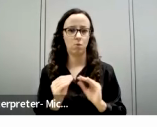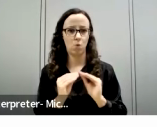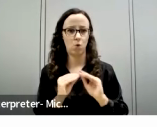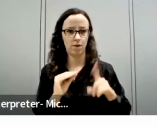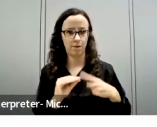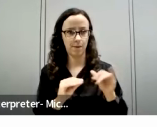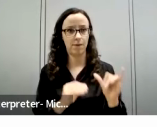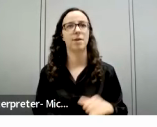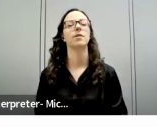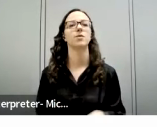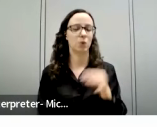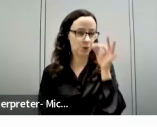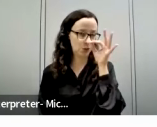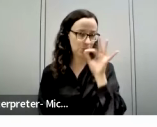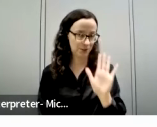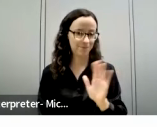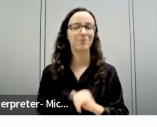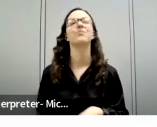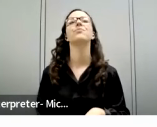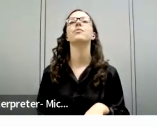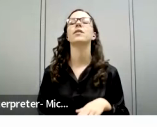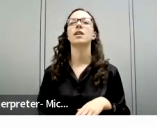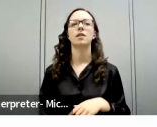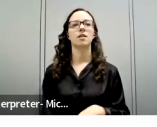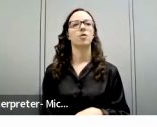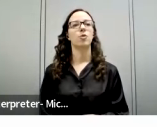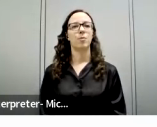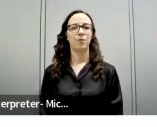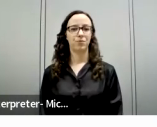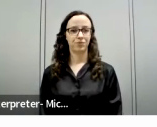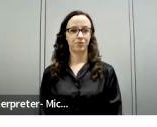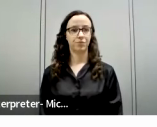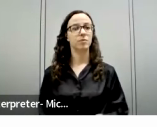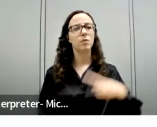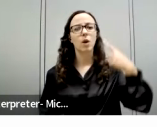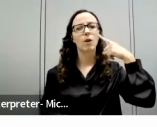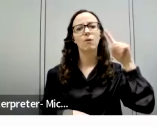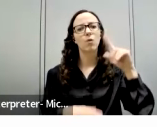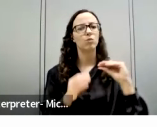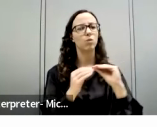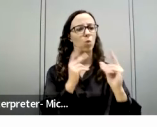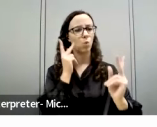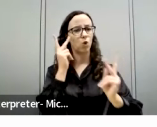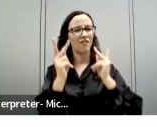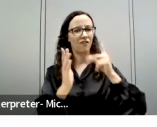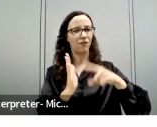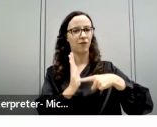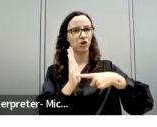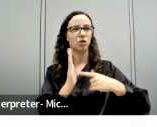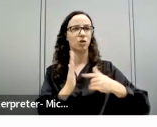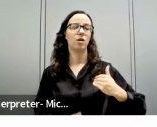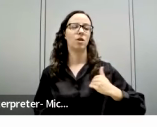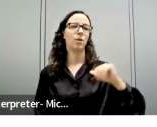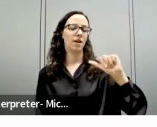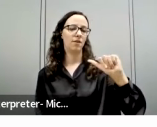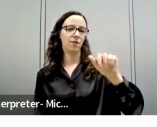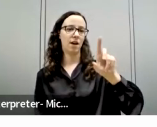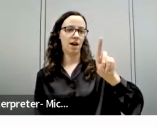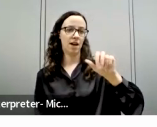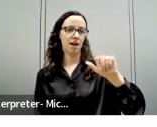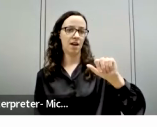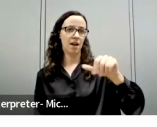All right, so to kind of put this more in a visual chart, we have the adapter's license chart